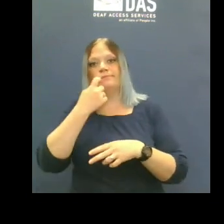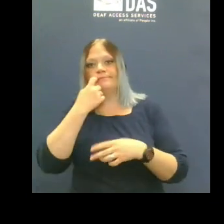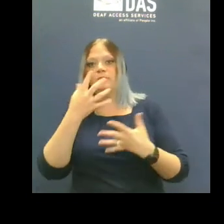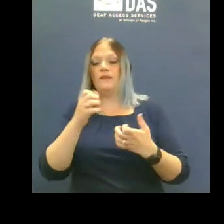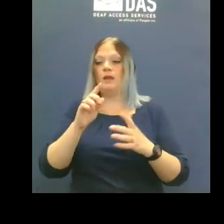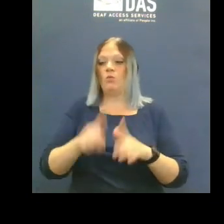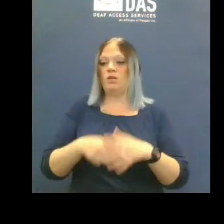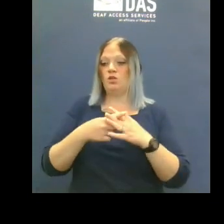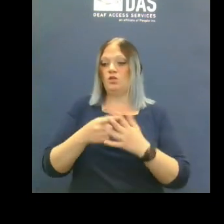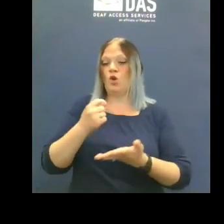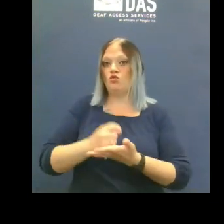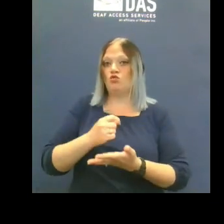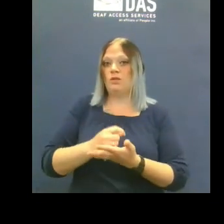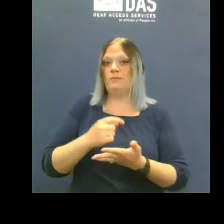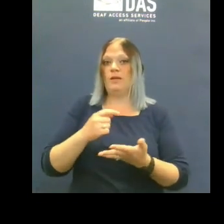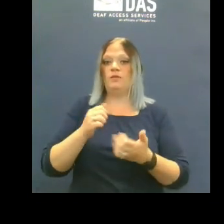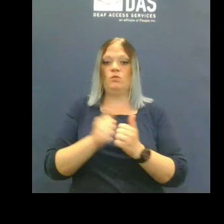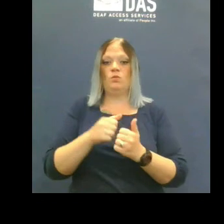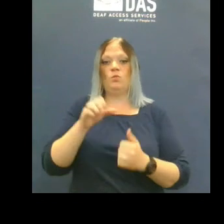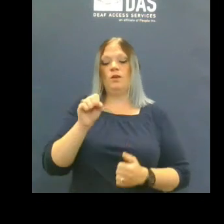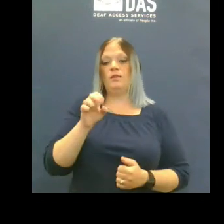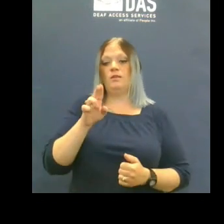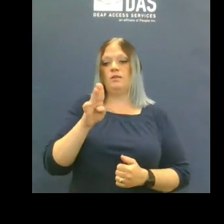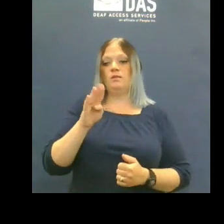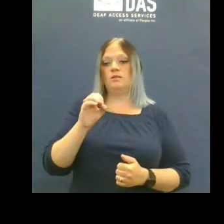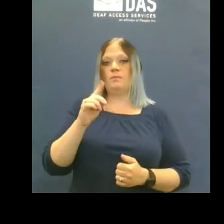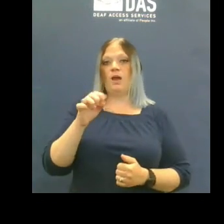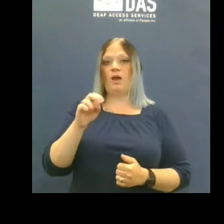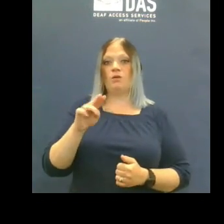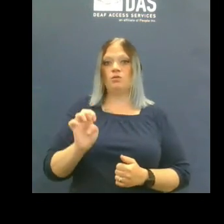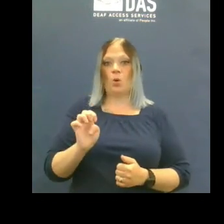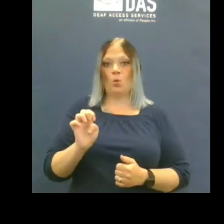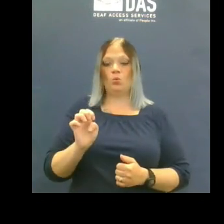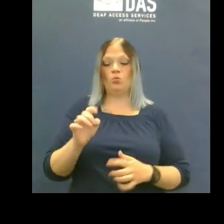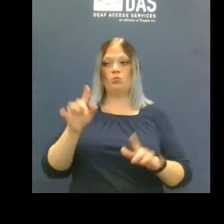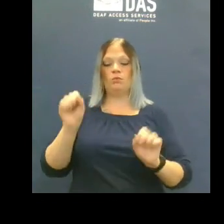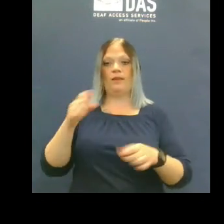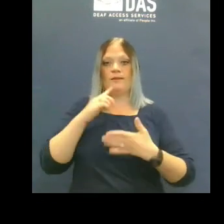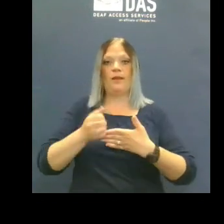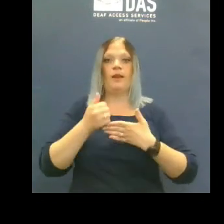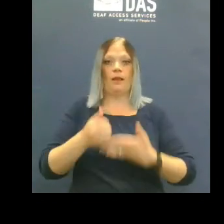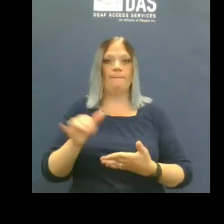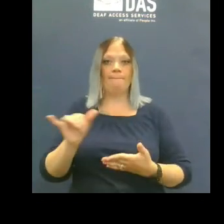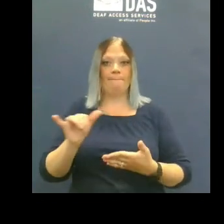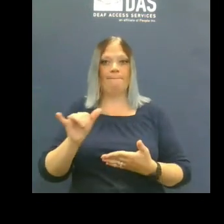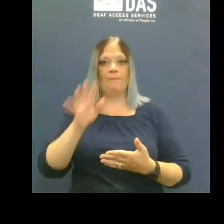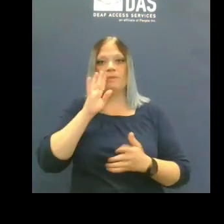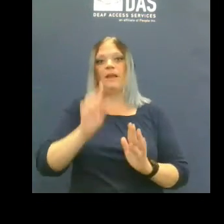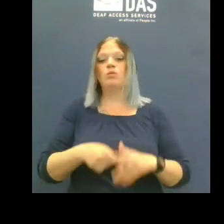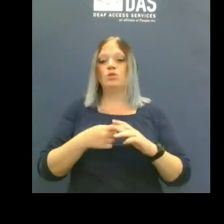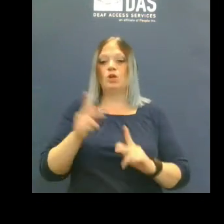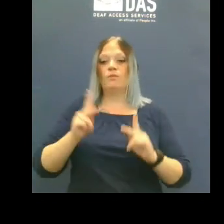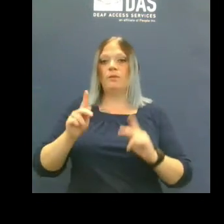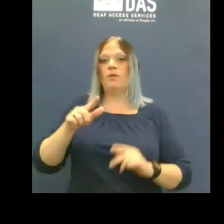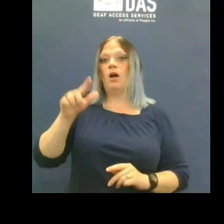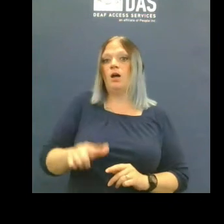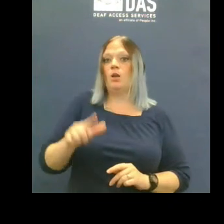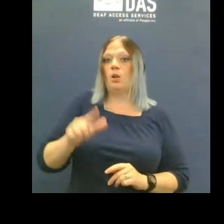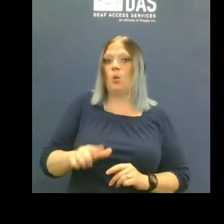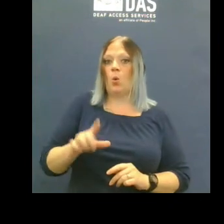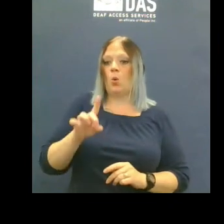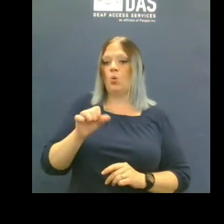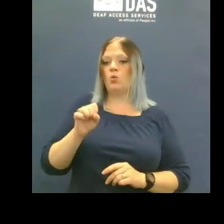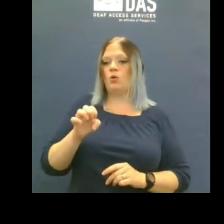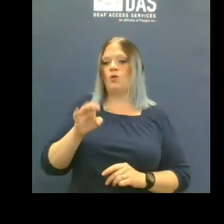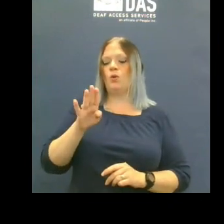with buprenorphine, the Buffalo Matters, the providers involved with that project in those emergency departments departments will start people on a low dose of